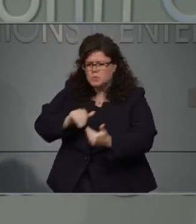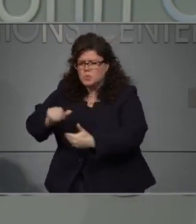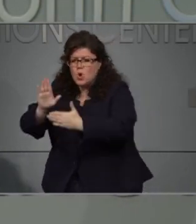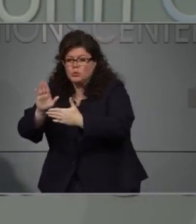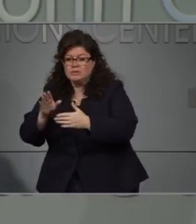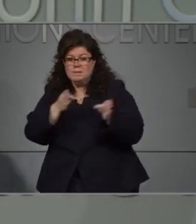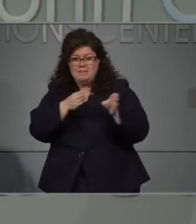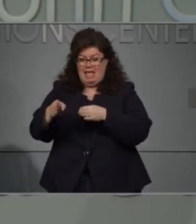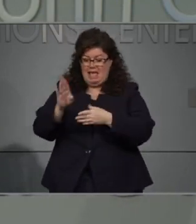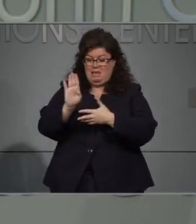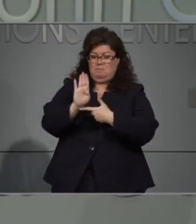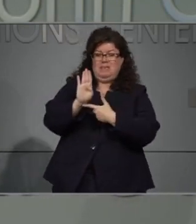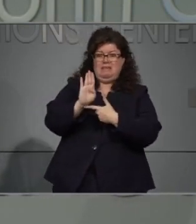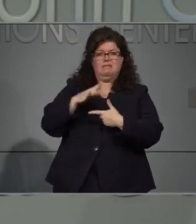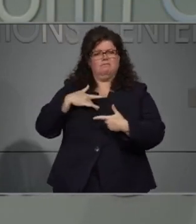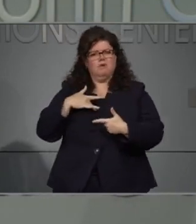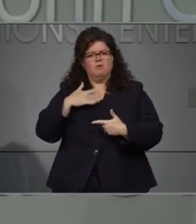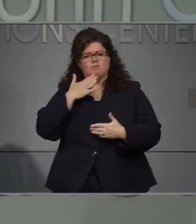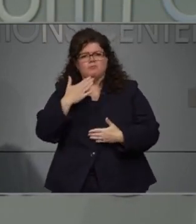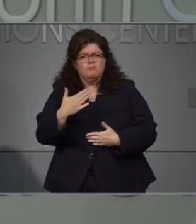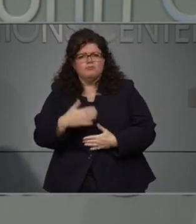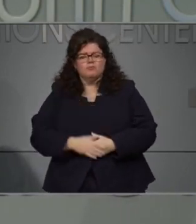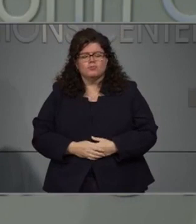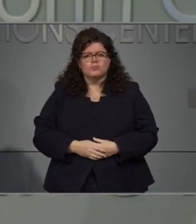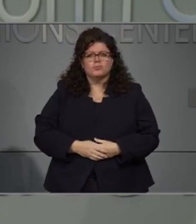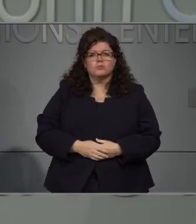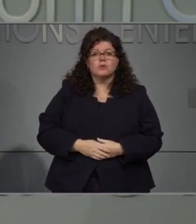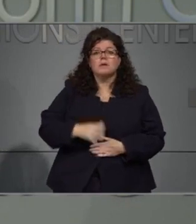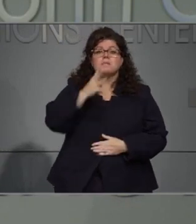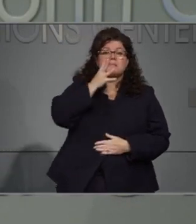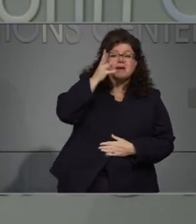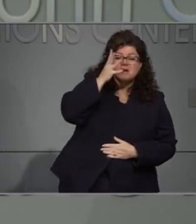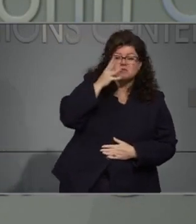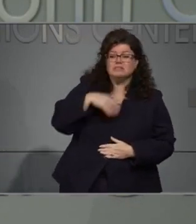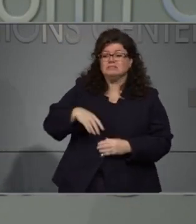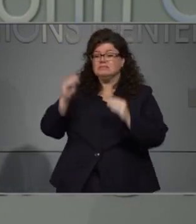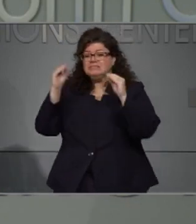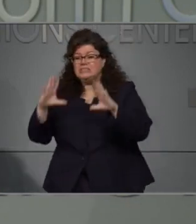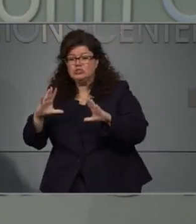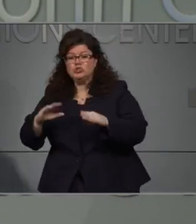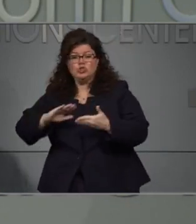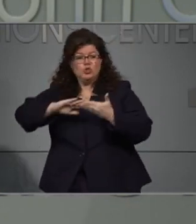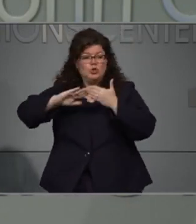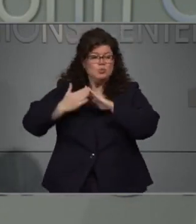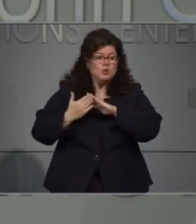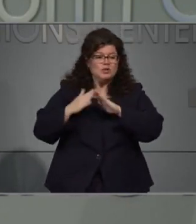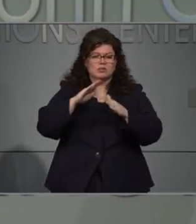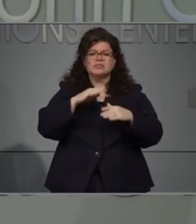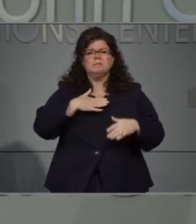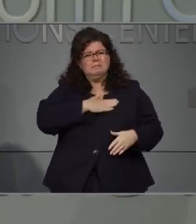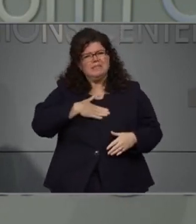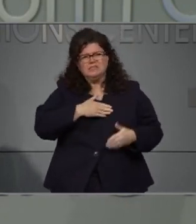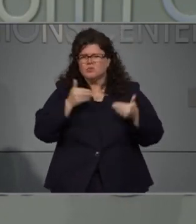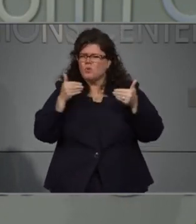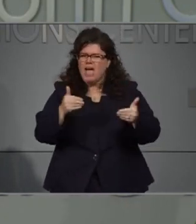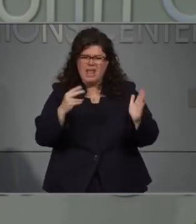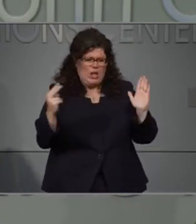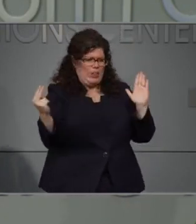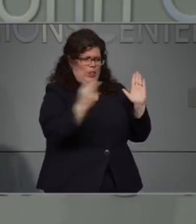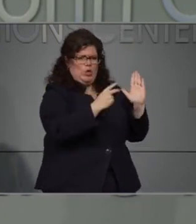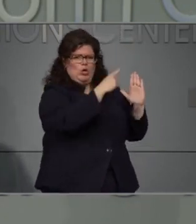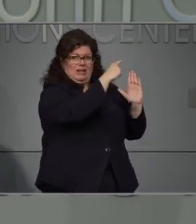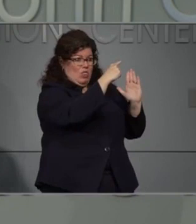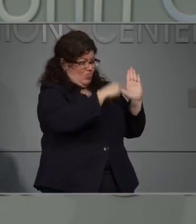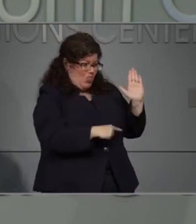guidance. I think it's really important that parents, teachers, and community members take a look at that guidance and see the strong